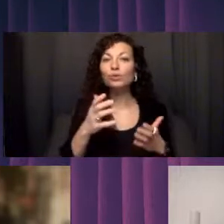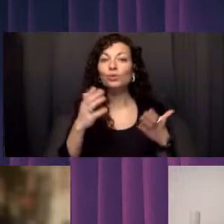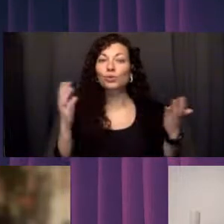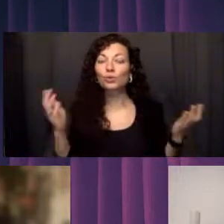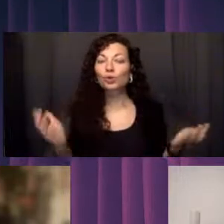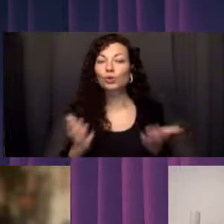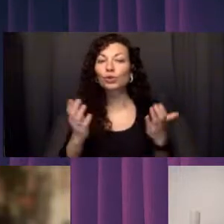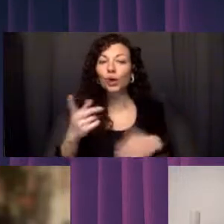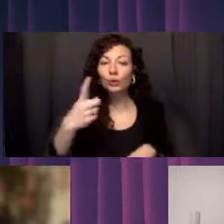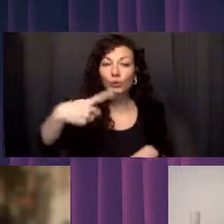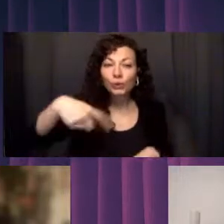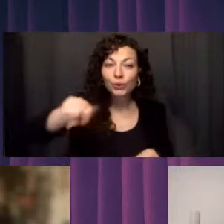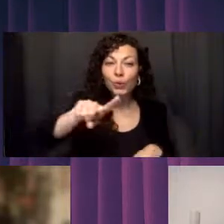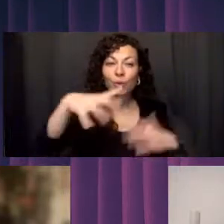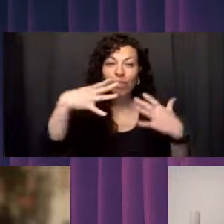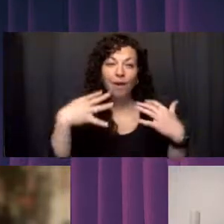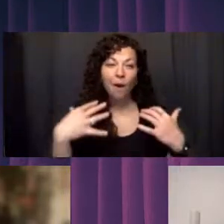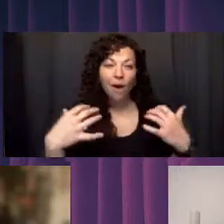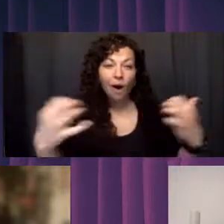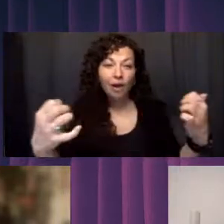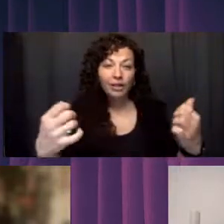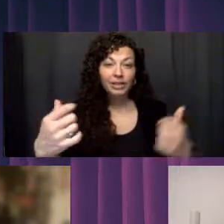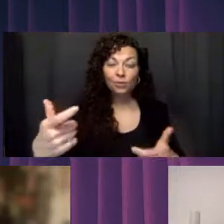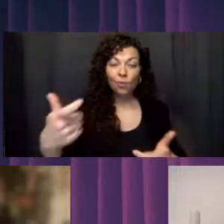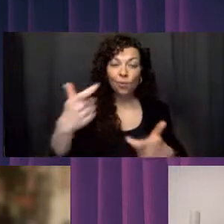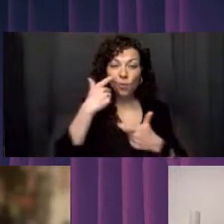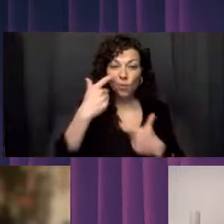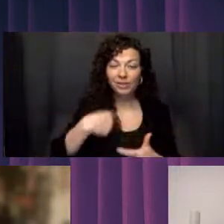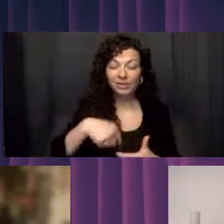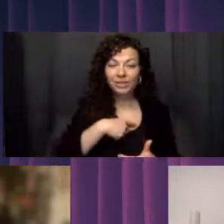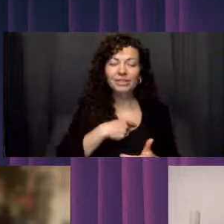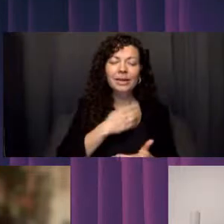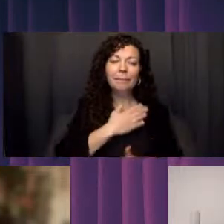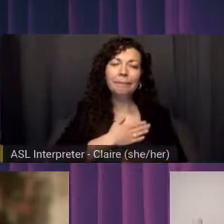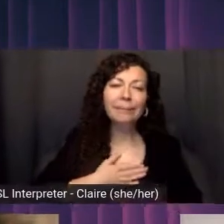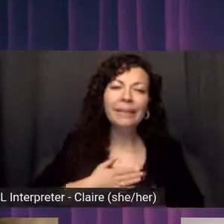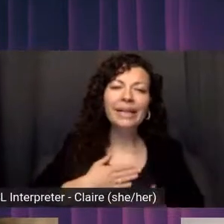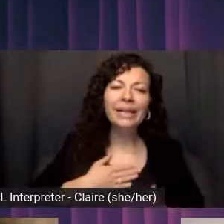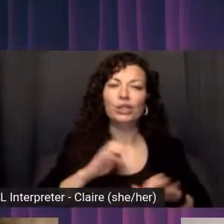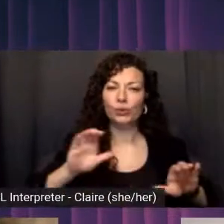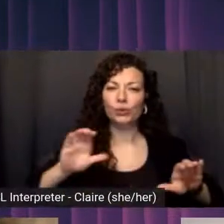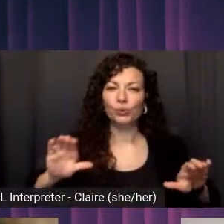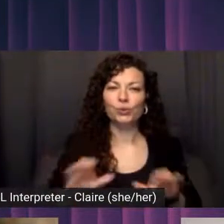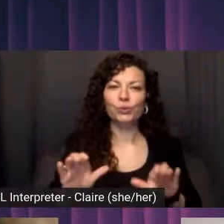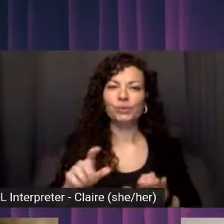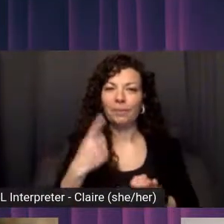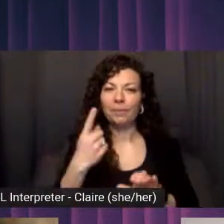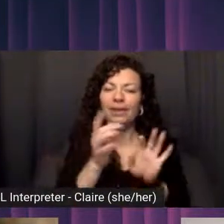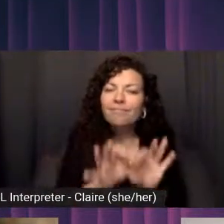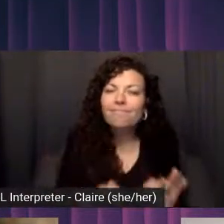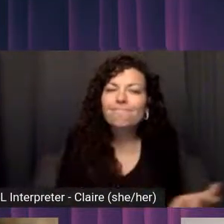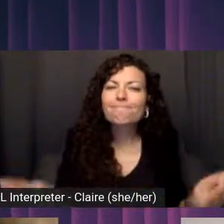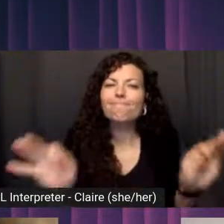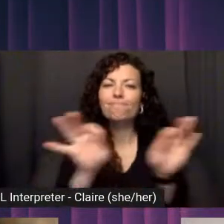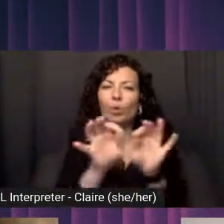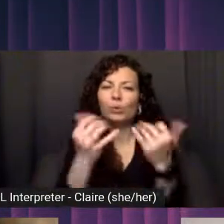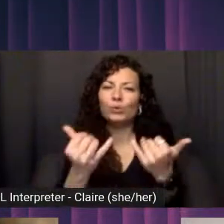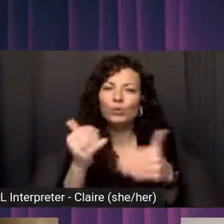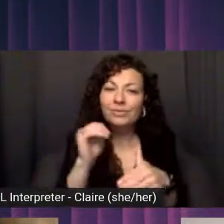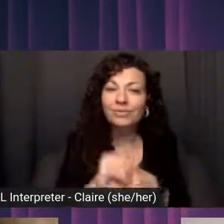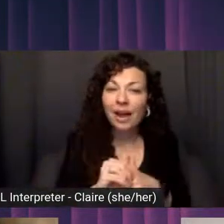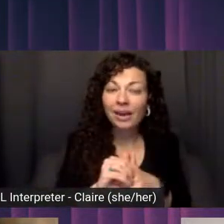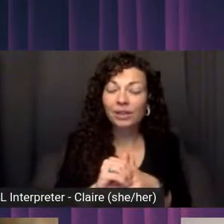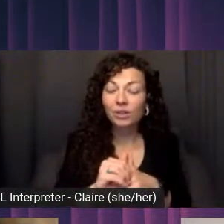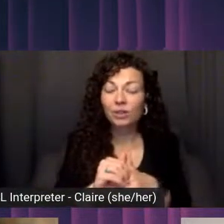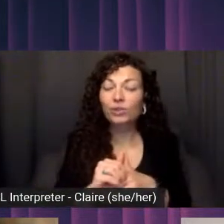step tonight to support both the work that you're doing and to let legislators in other states